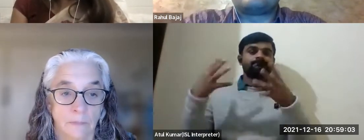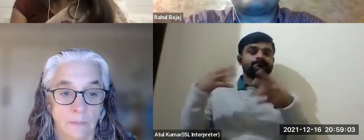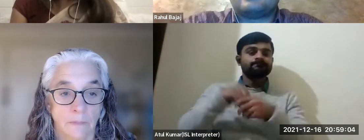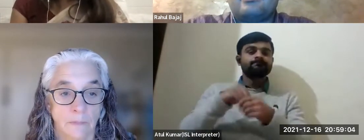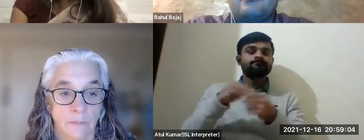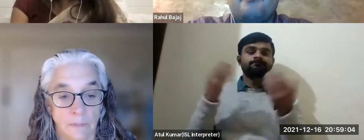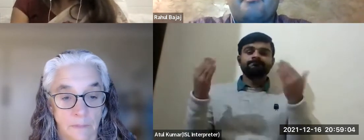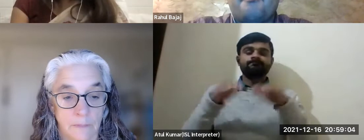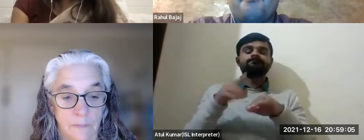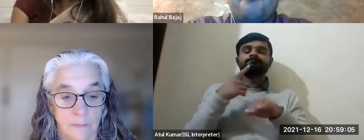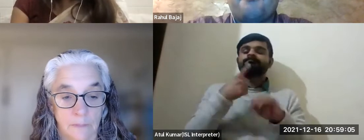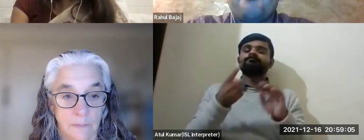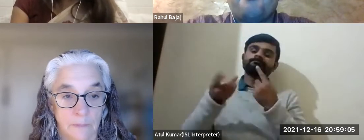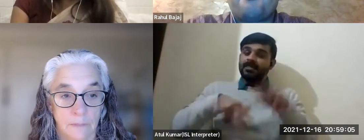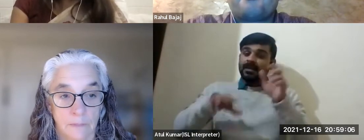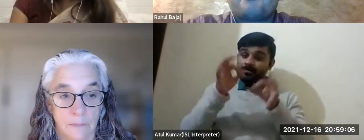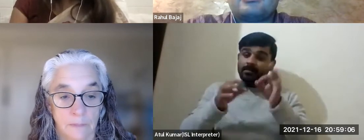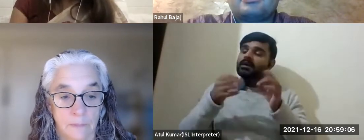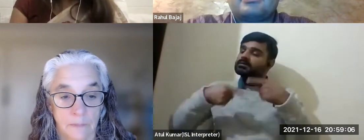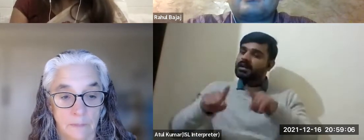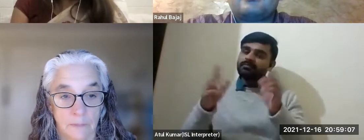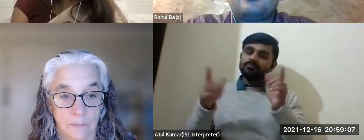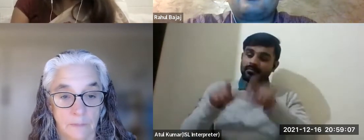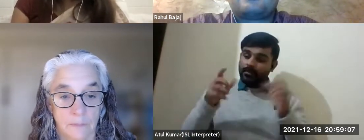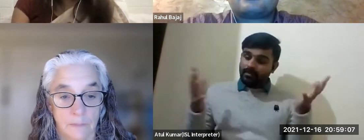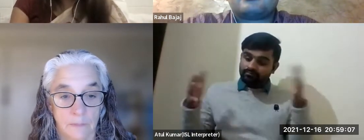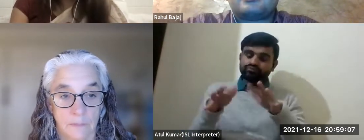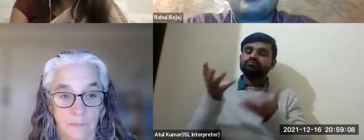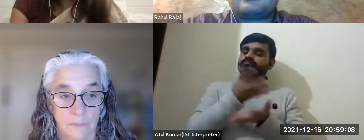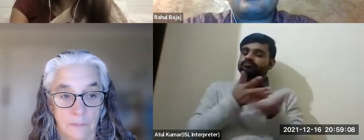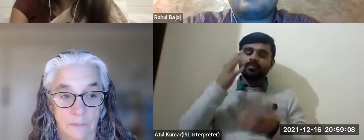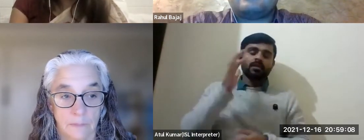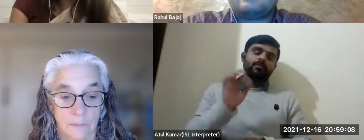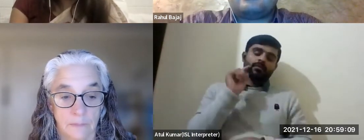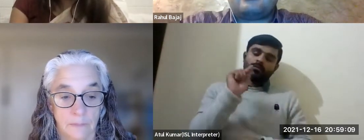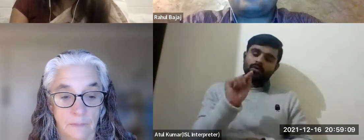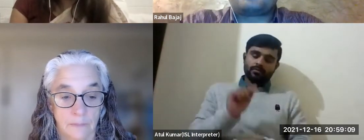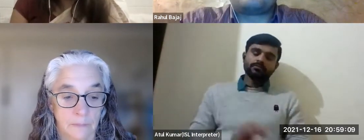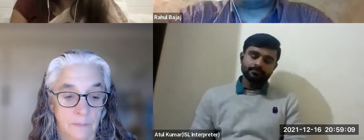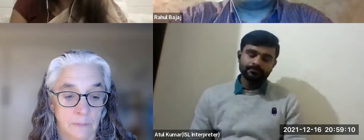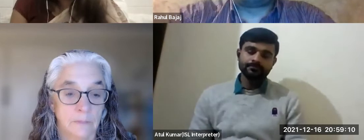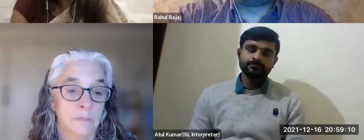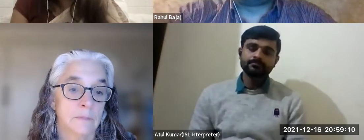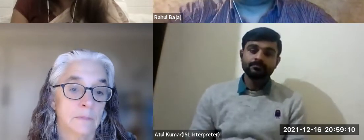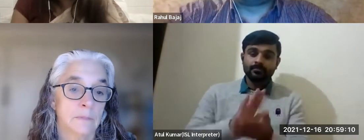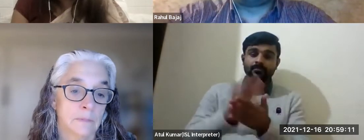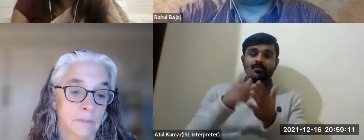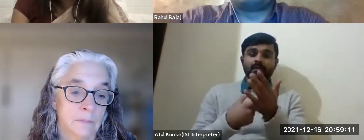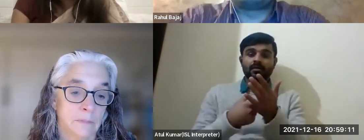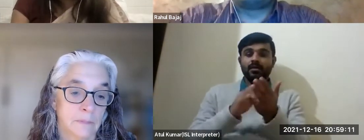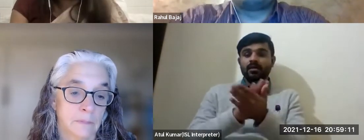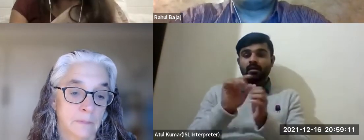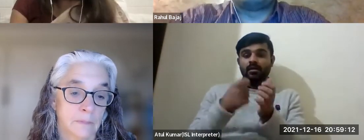to advocate. Yeah. It has to be people together. I think that's the key. Right. Harshit Loya is